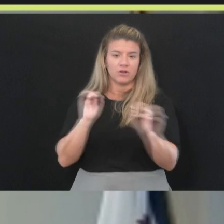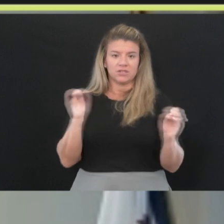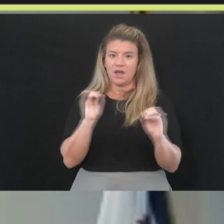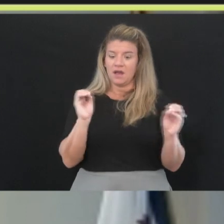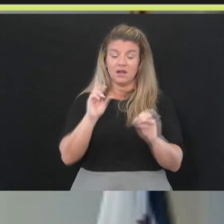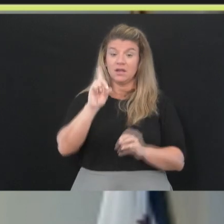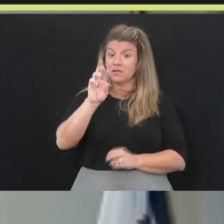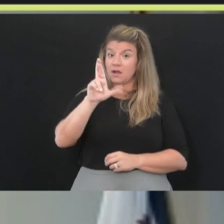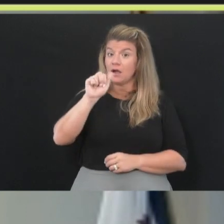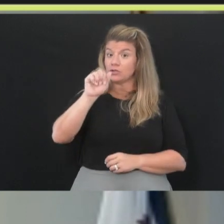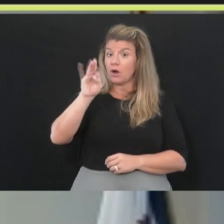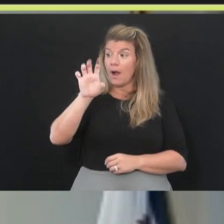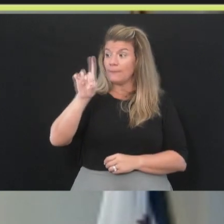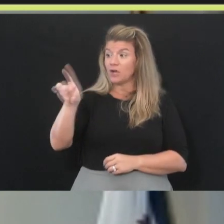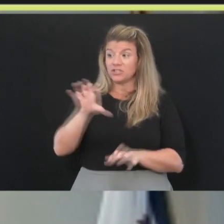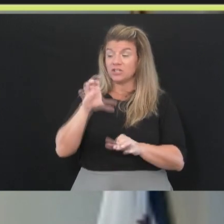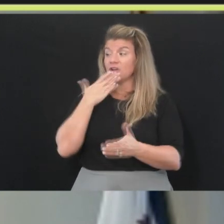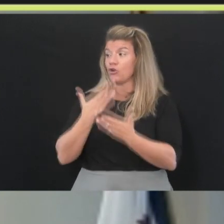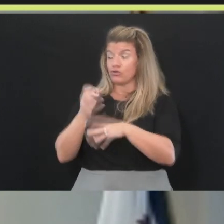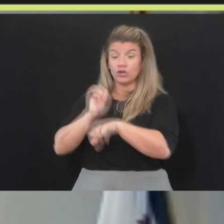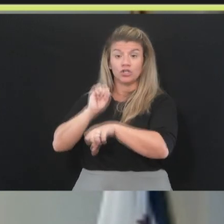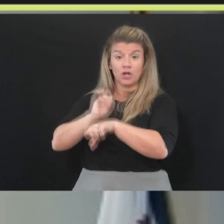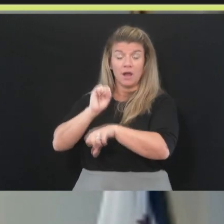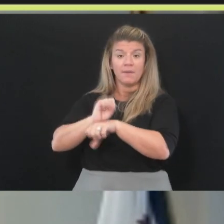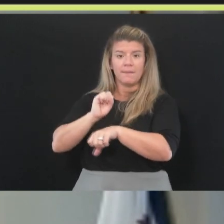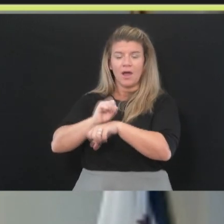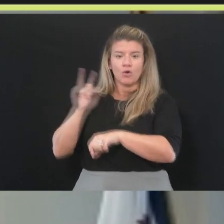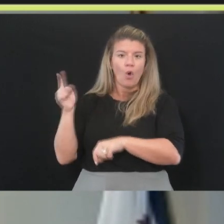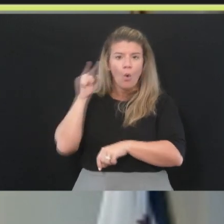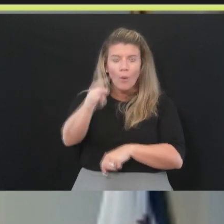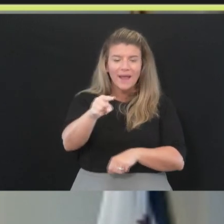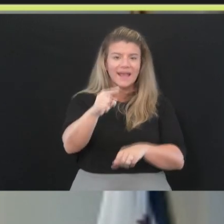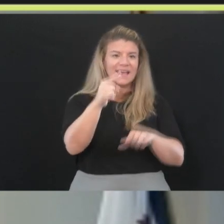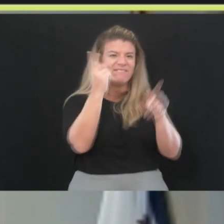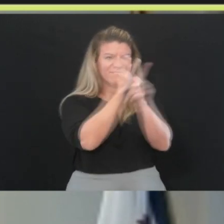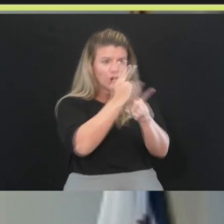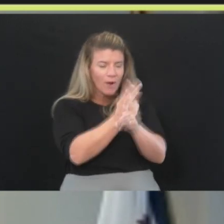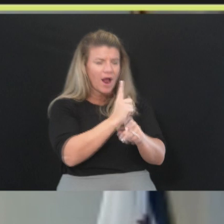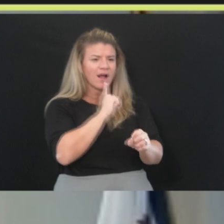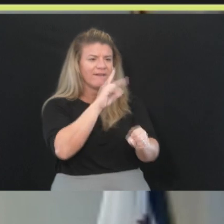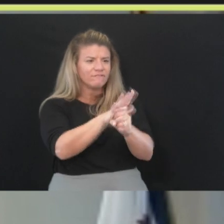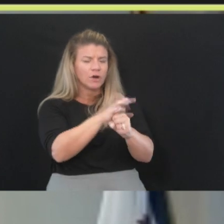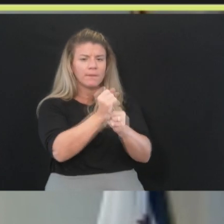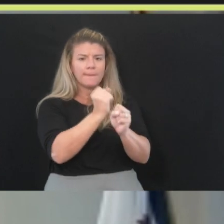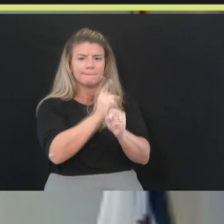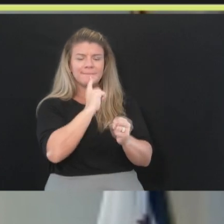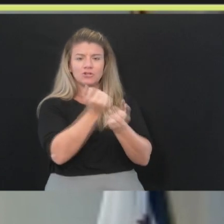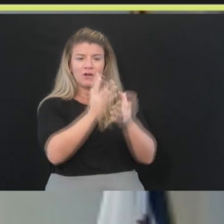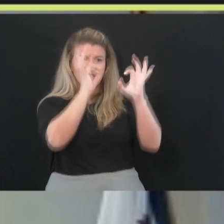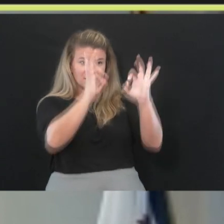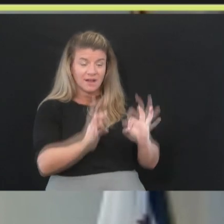has been very good about going out and kind of confirming that as well. And the deep